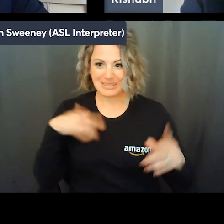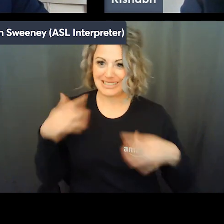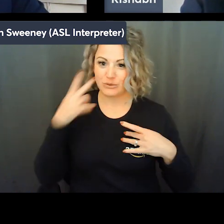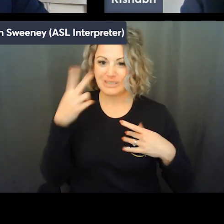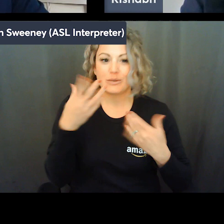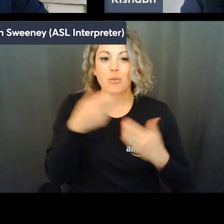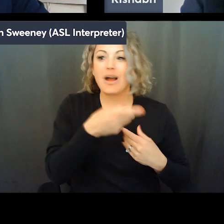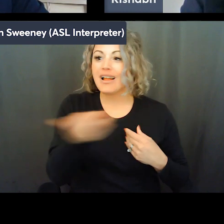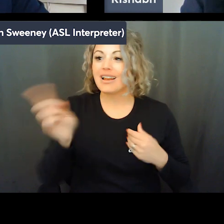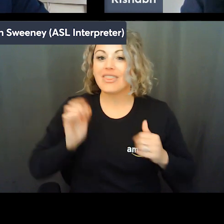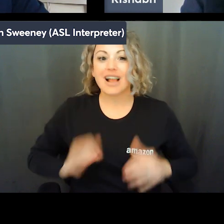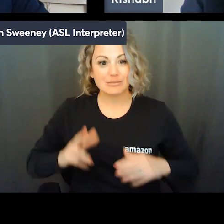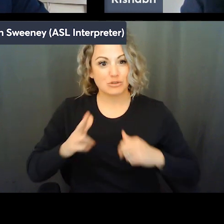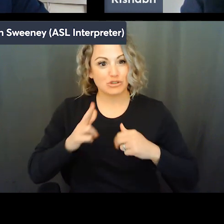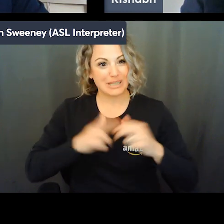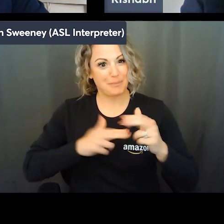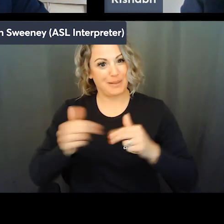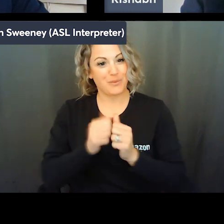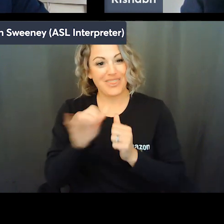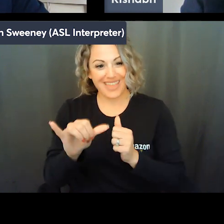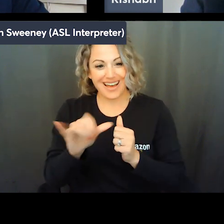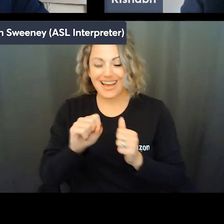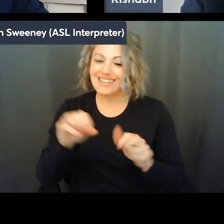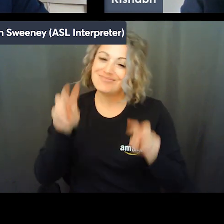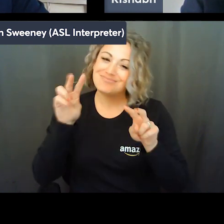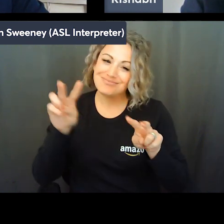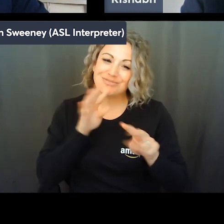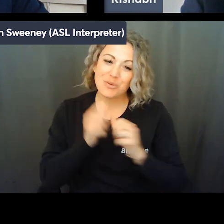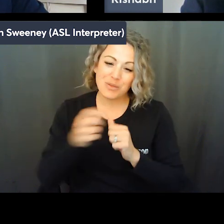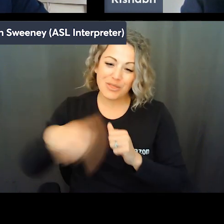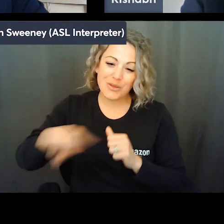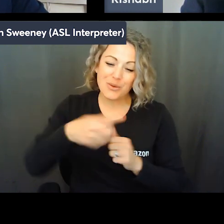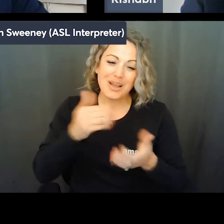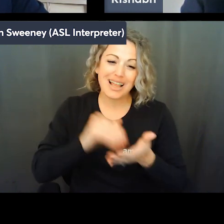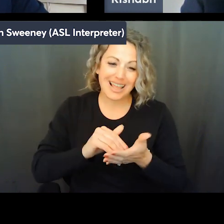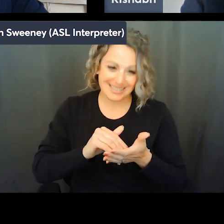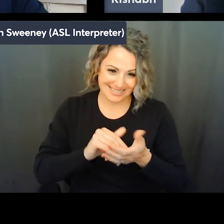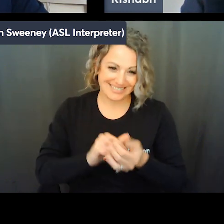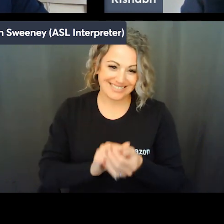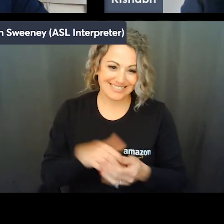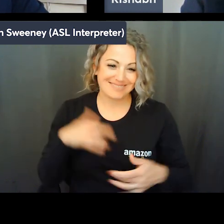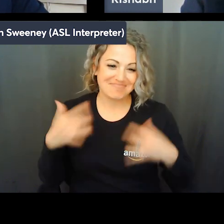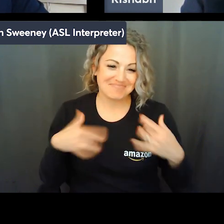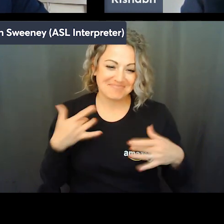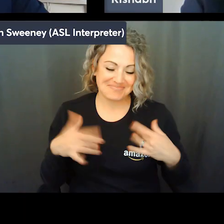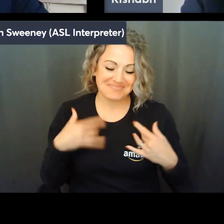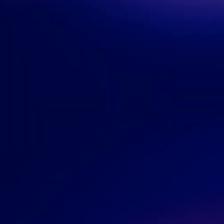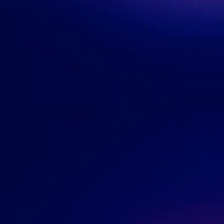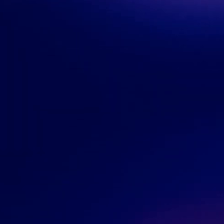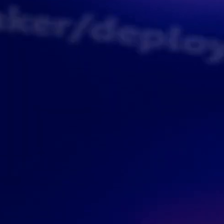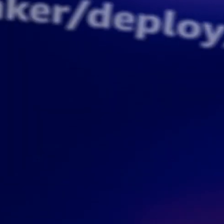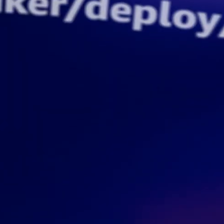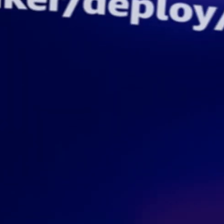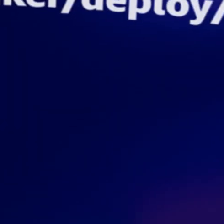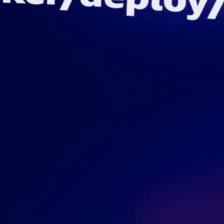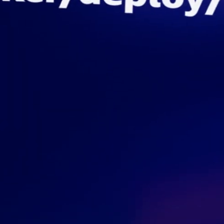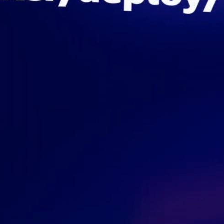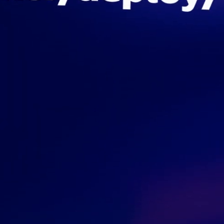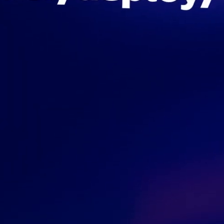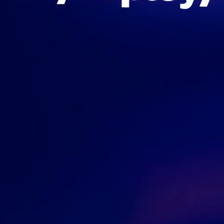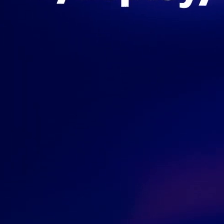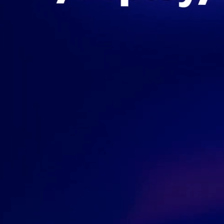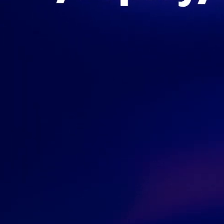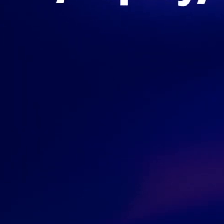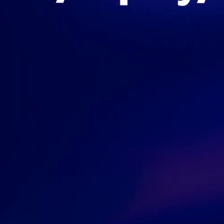it, and look forward to talking with you again in the future. Next time there's an exciting SageMaker announcement.